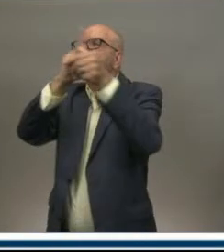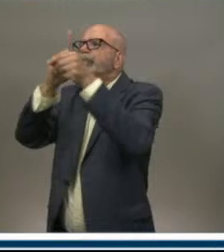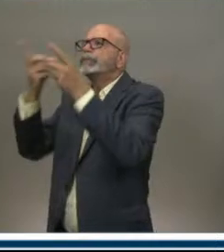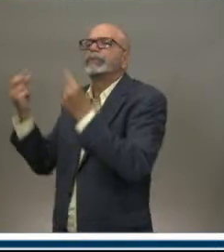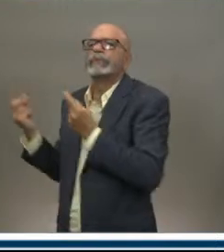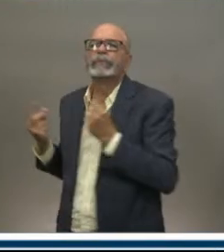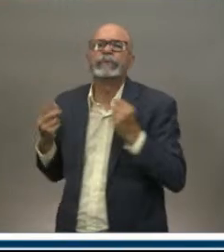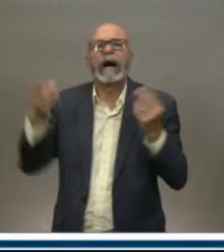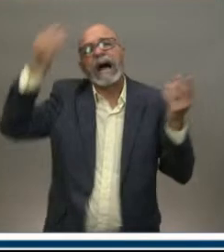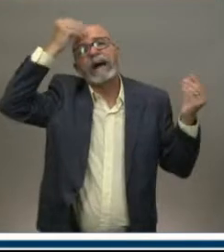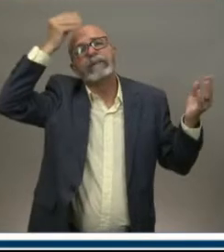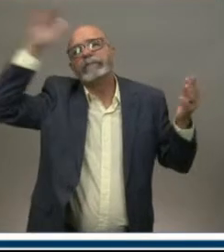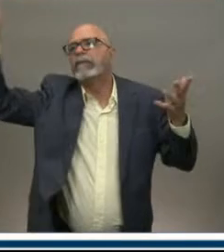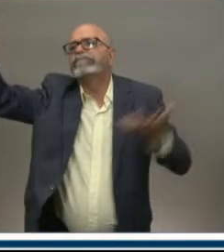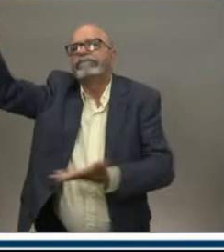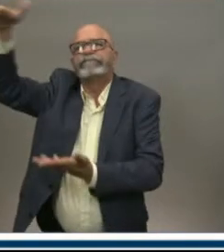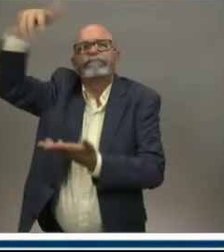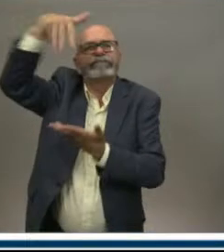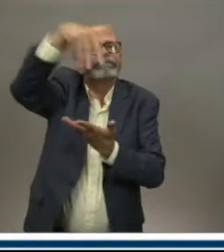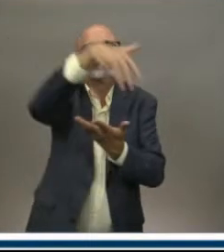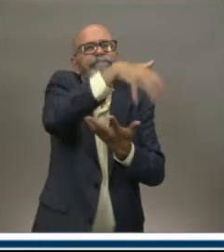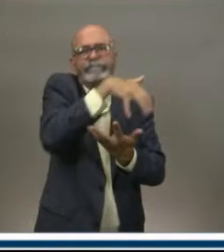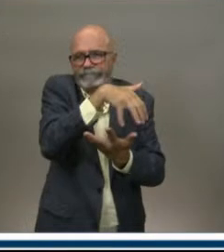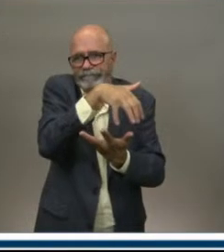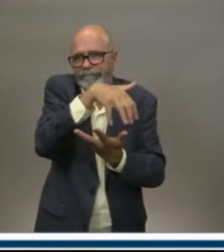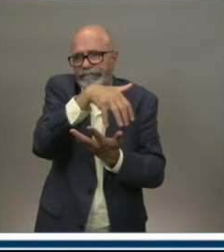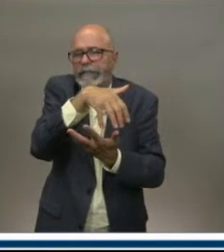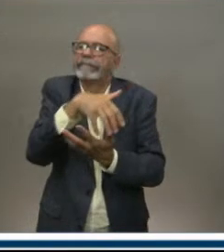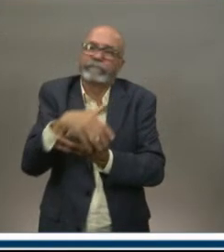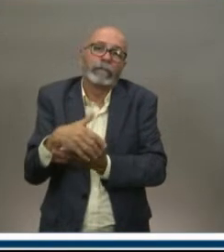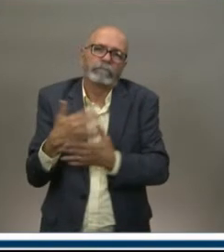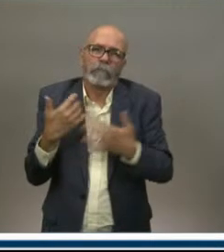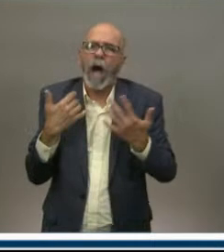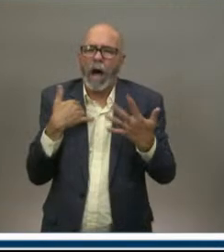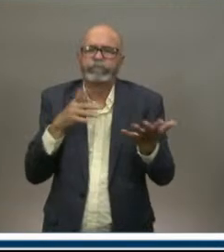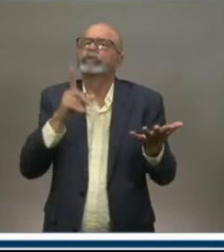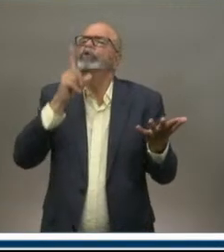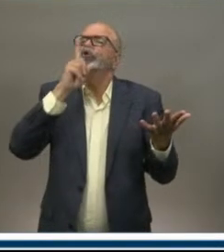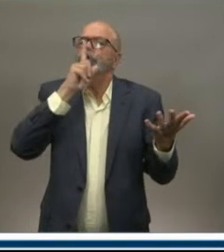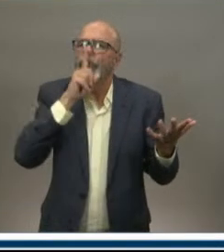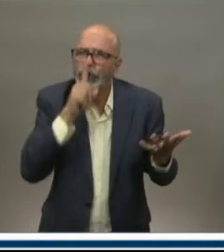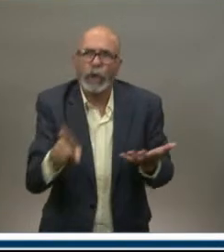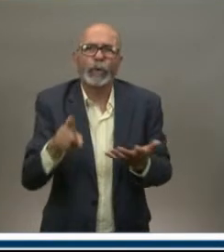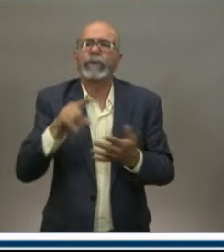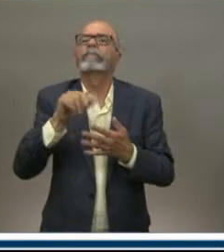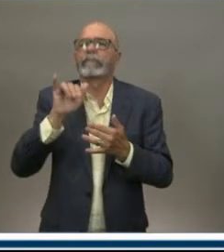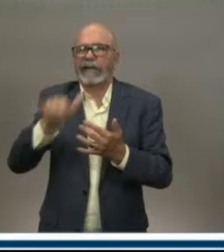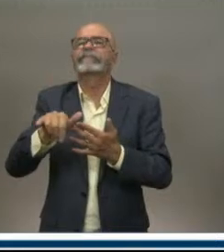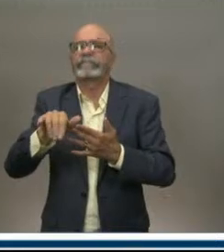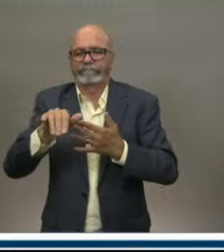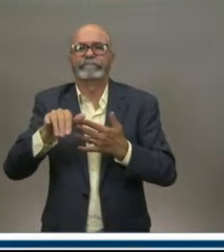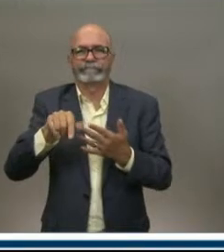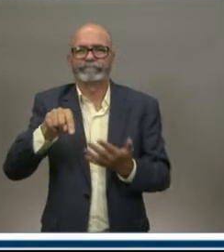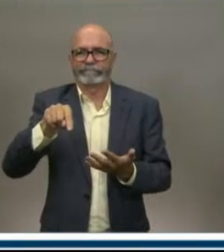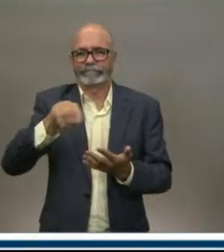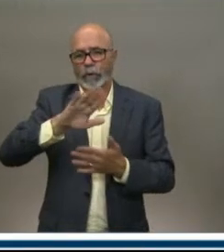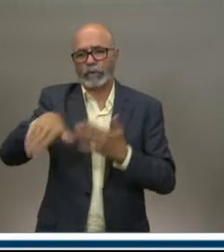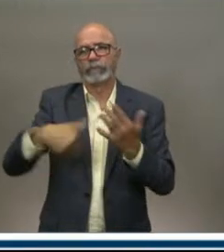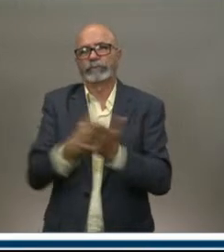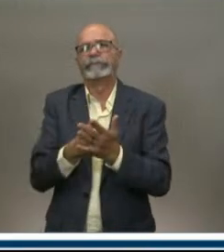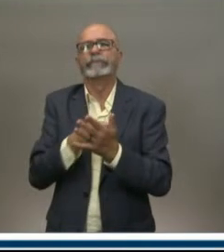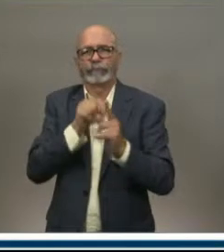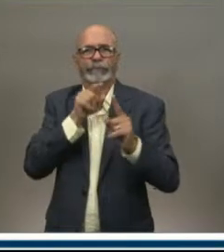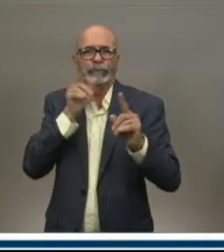from other regions. And I'm sure that's part of the operational work that's taken place with the